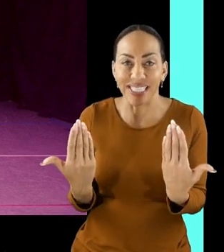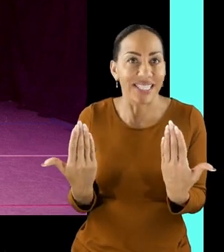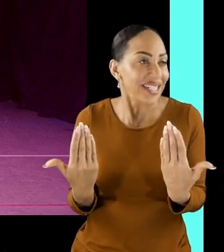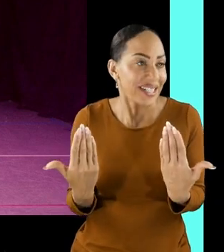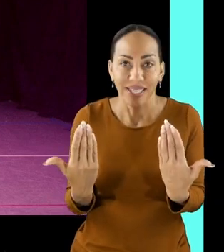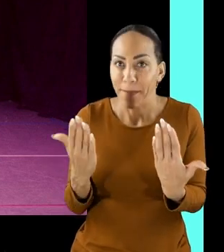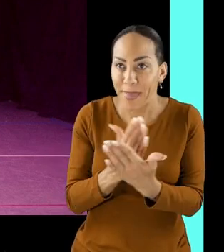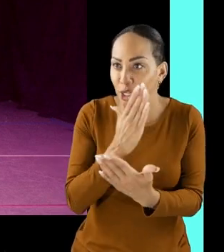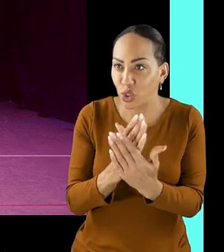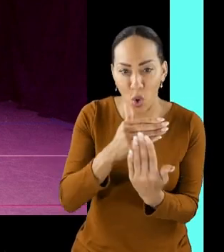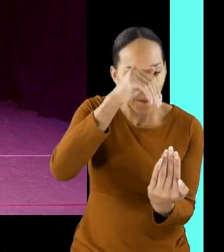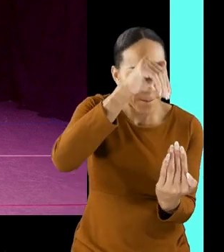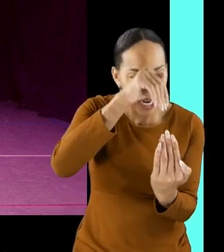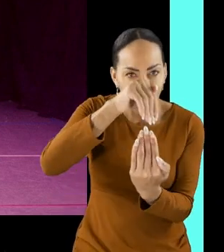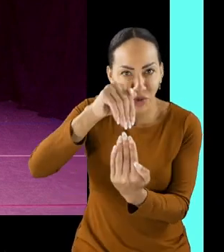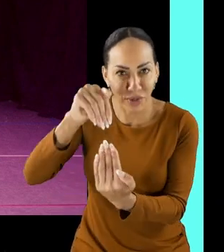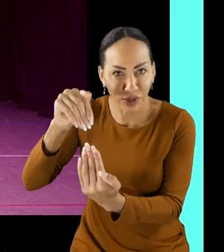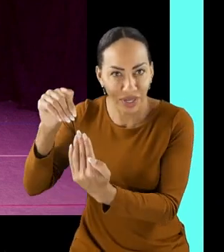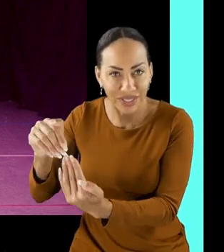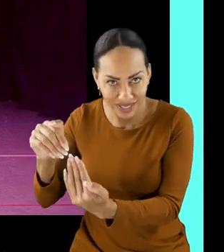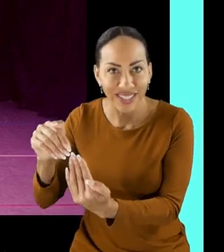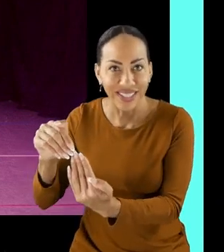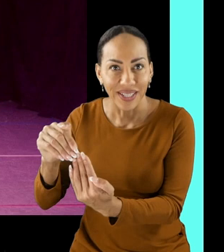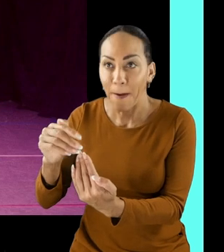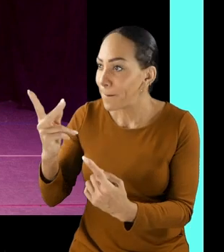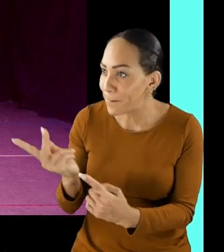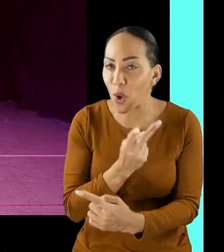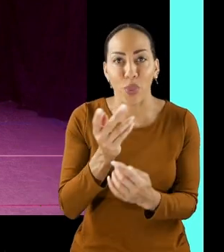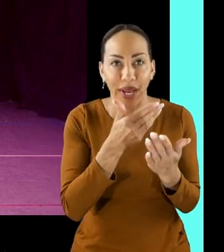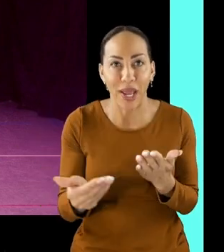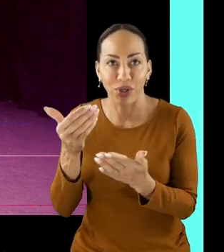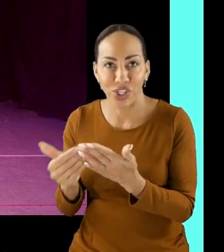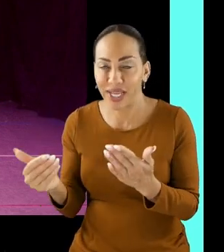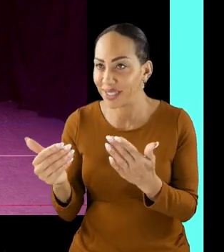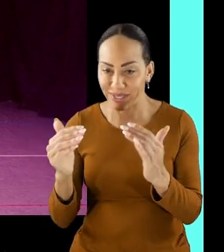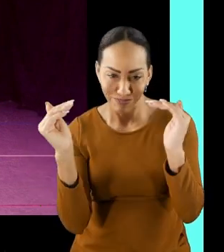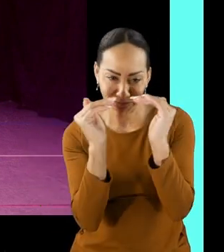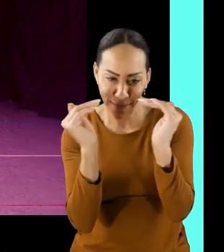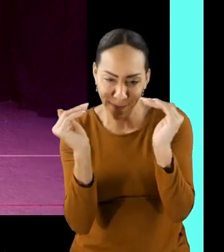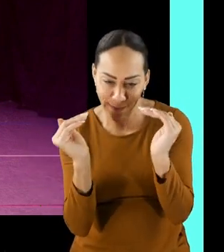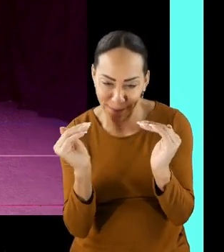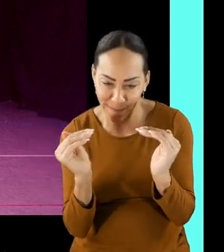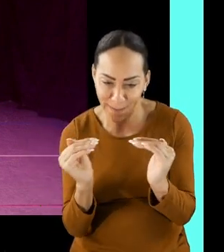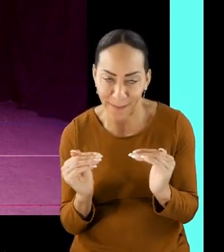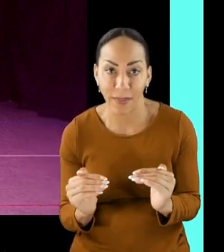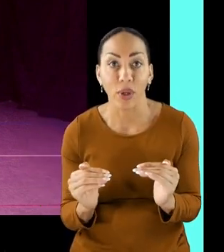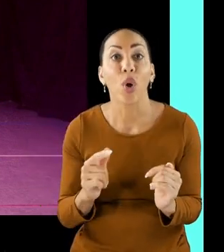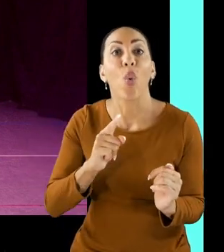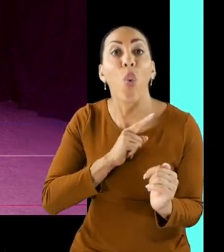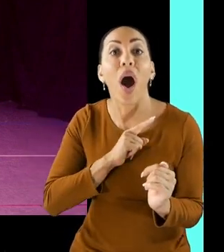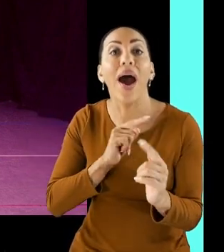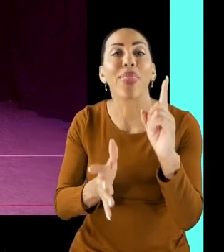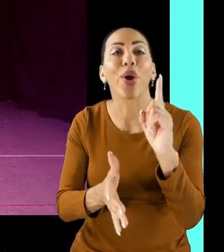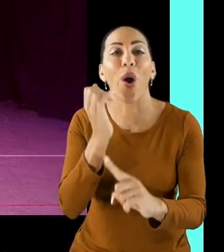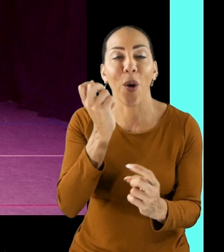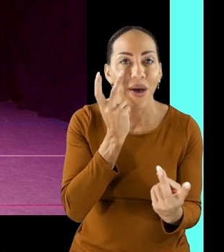syllable, beat by beat, so that it was reconstructed in both languages. And the goal of that was to ensure that the visual